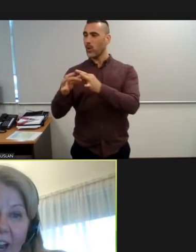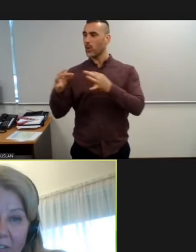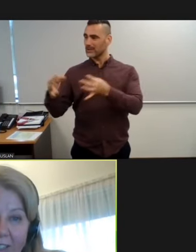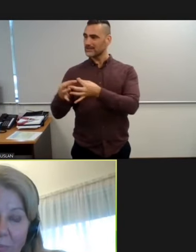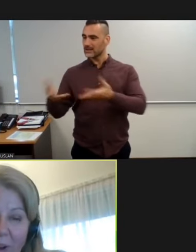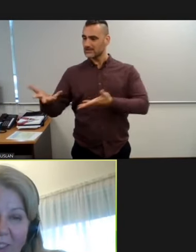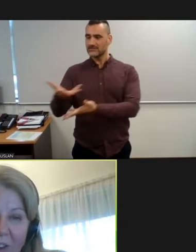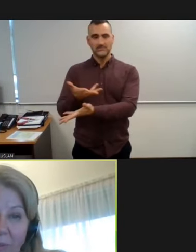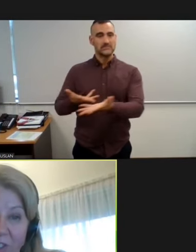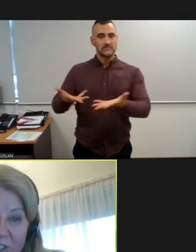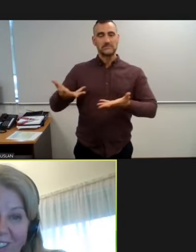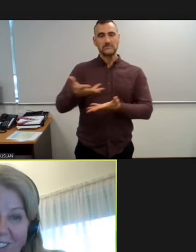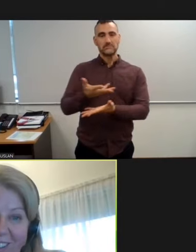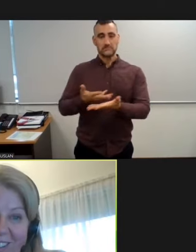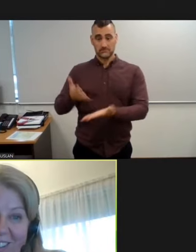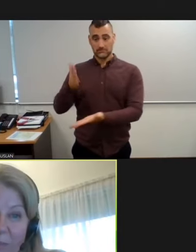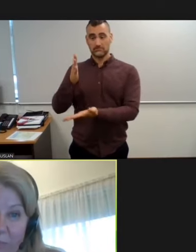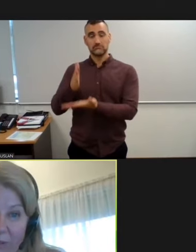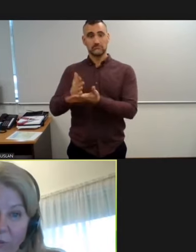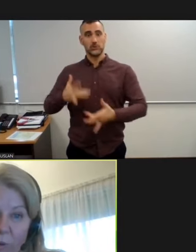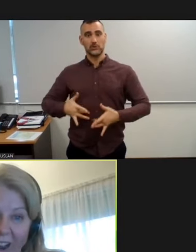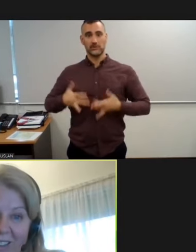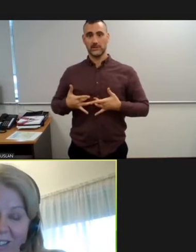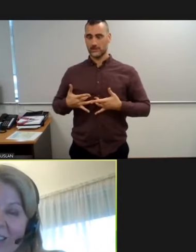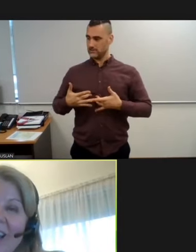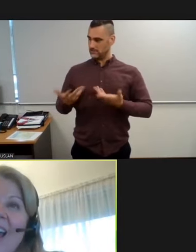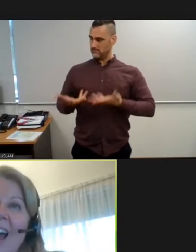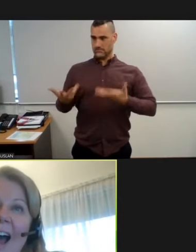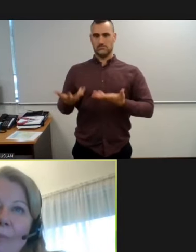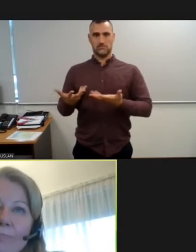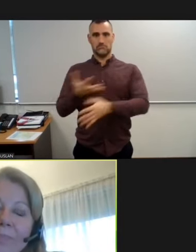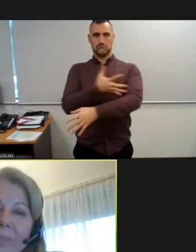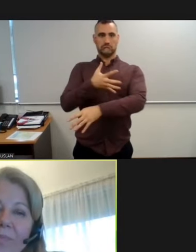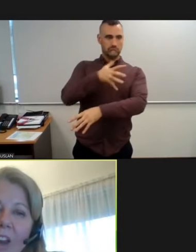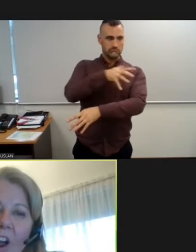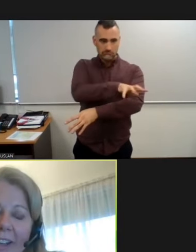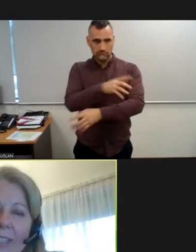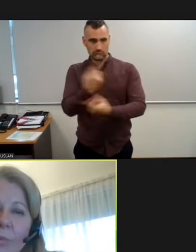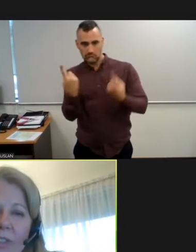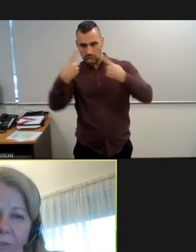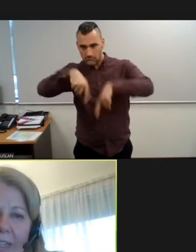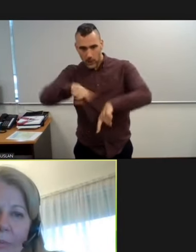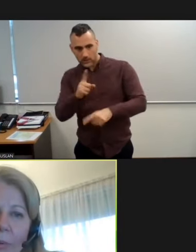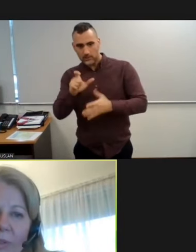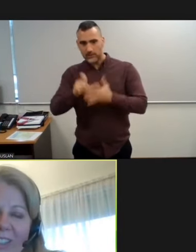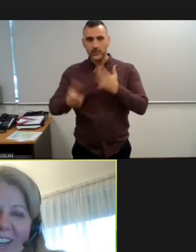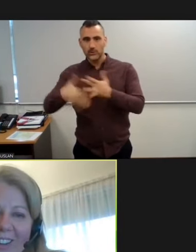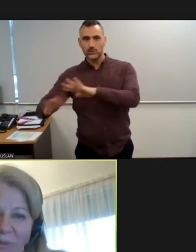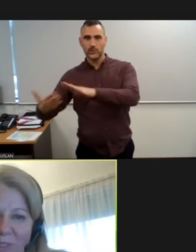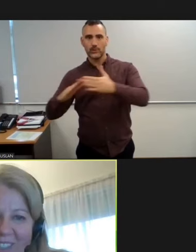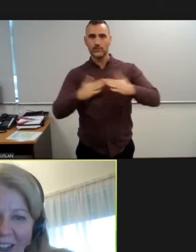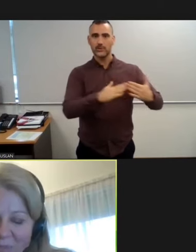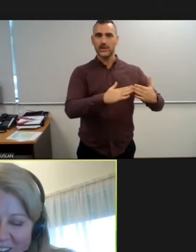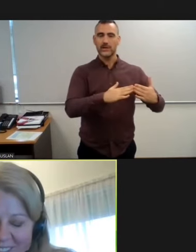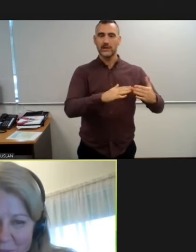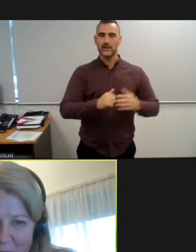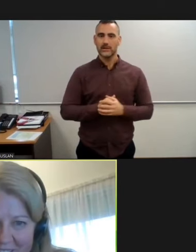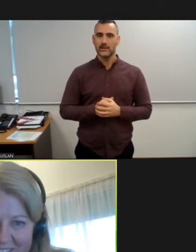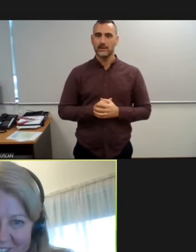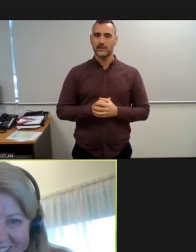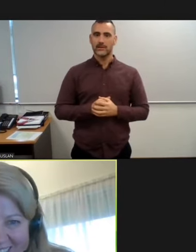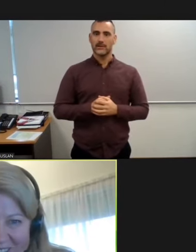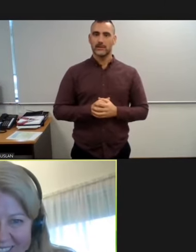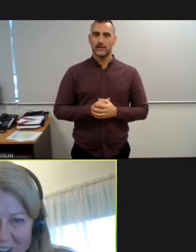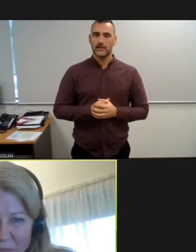been very encouraged by the opportunity that's before us. I guess what's really important, and I would, I guess I'm